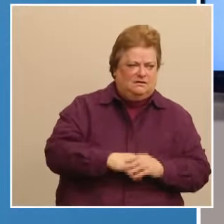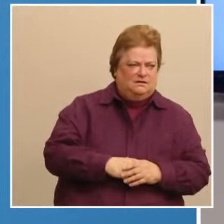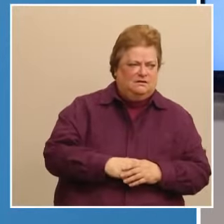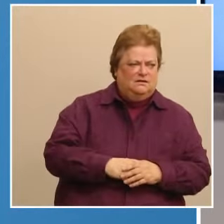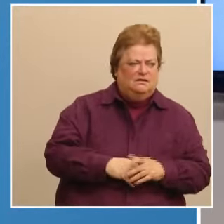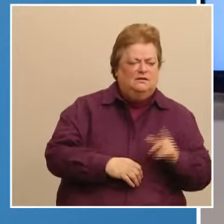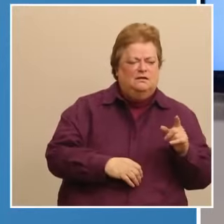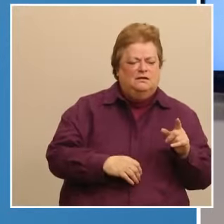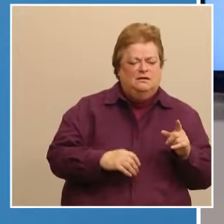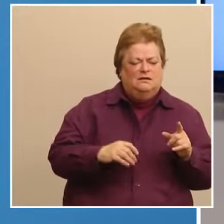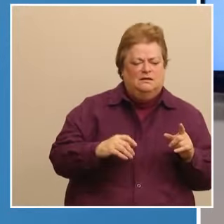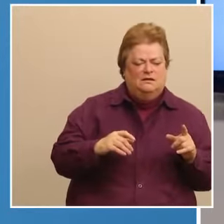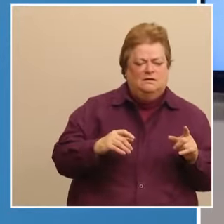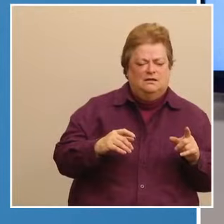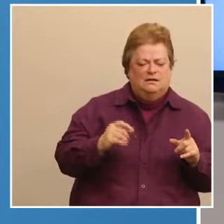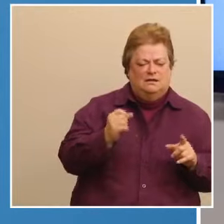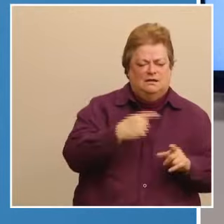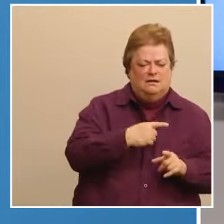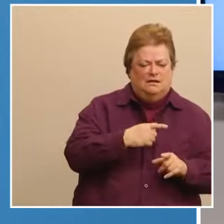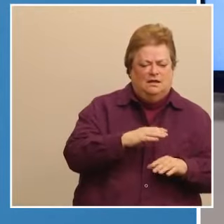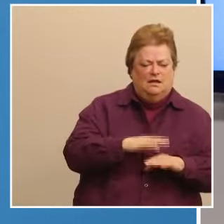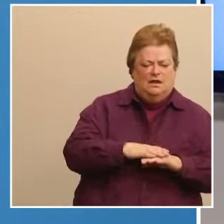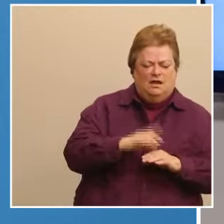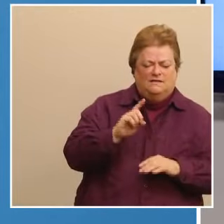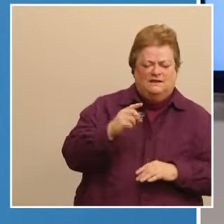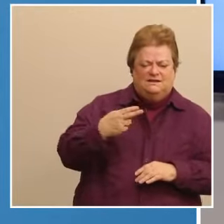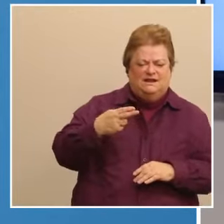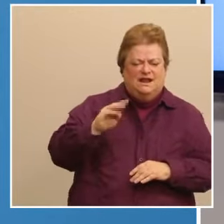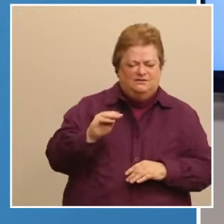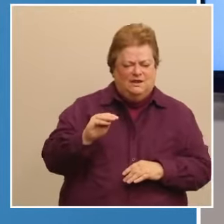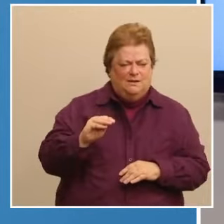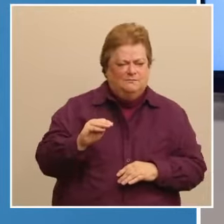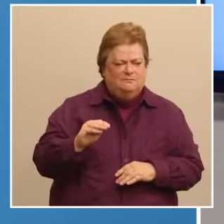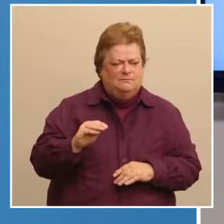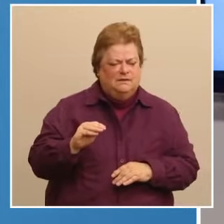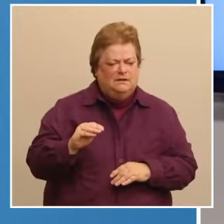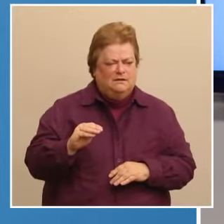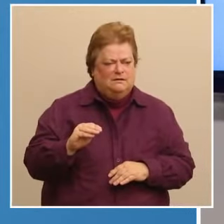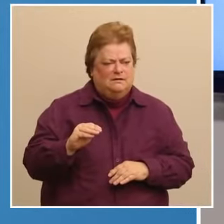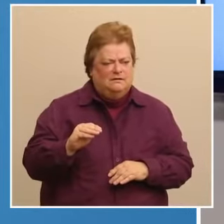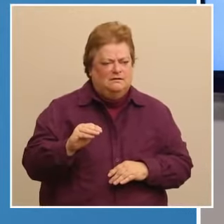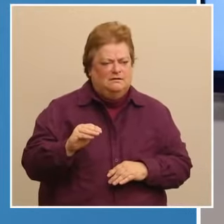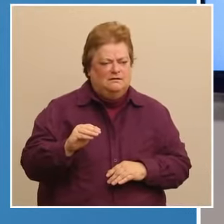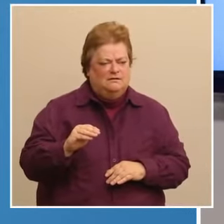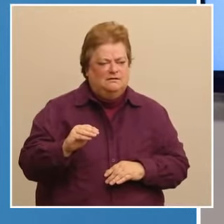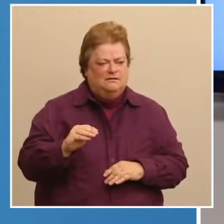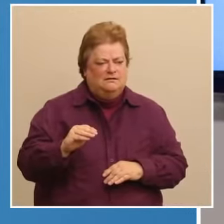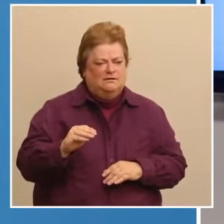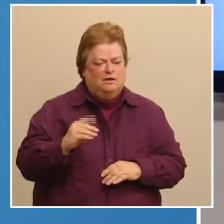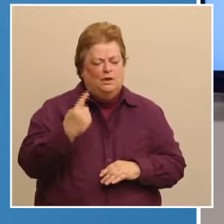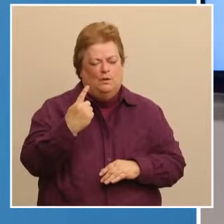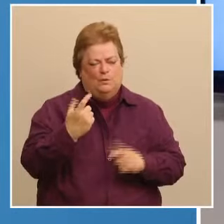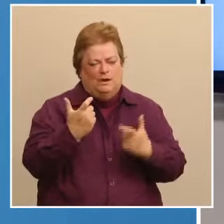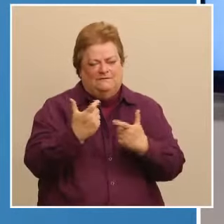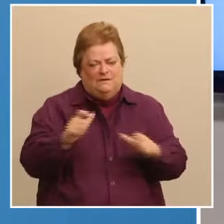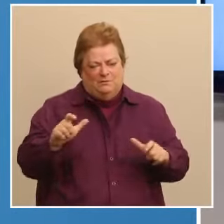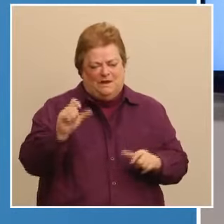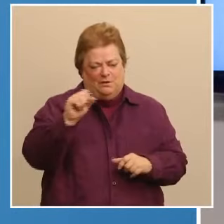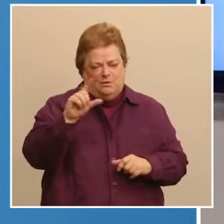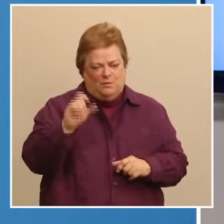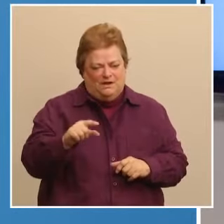And then on the DHMs, have you had any? I know one of the big questions